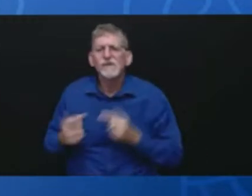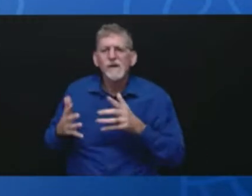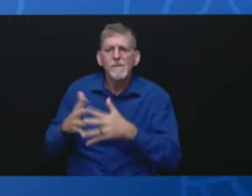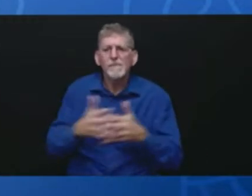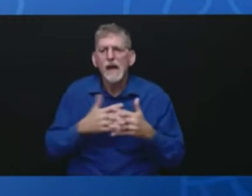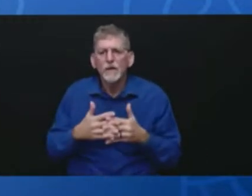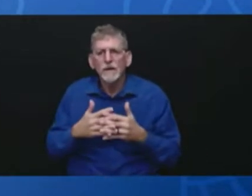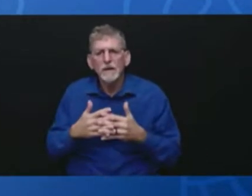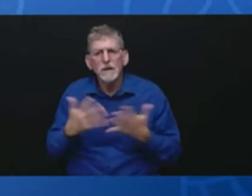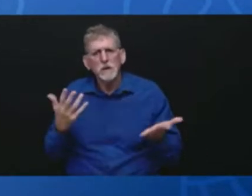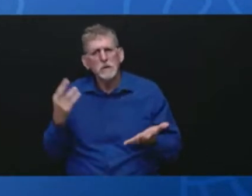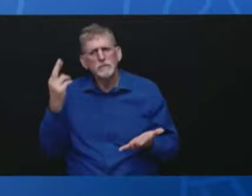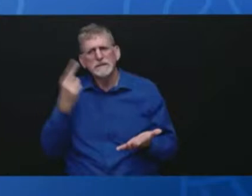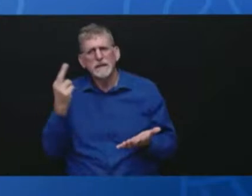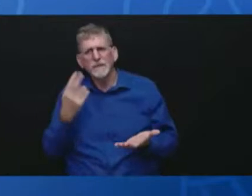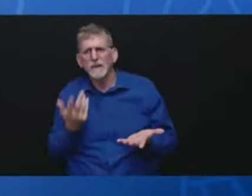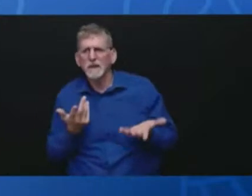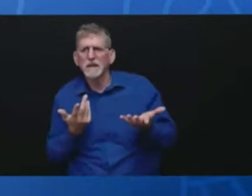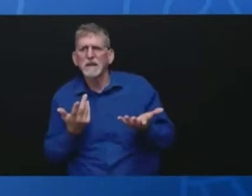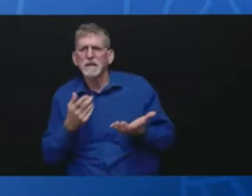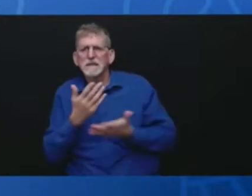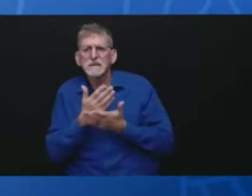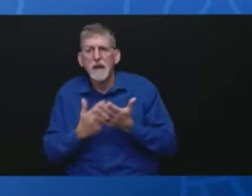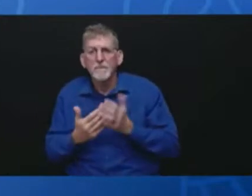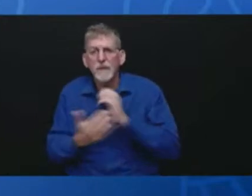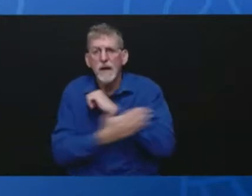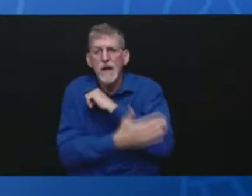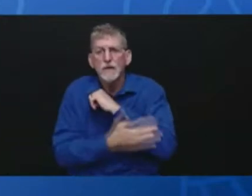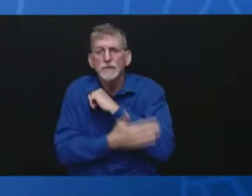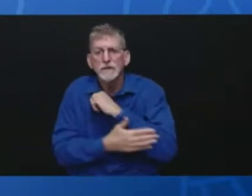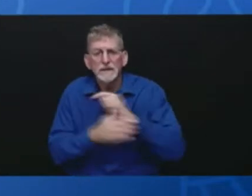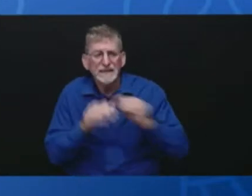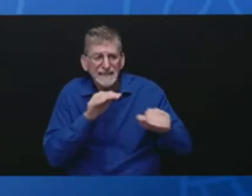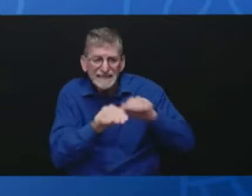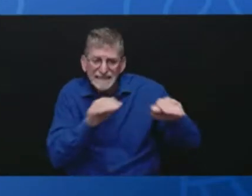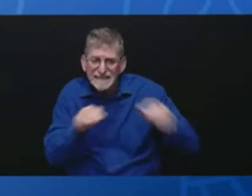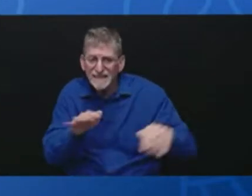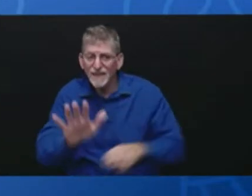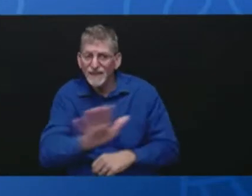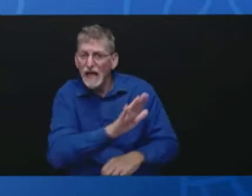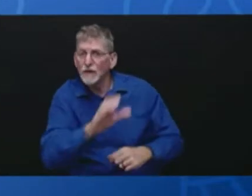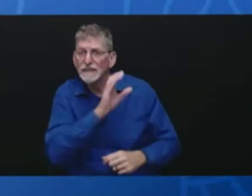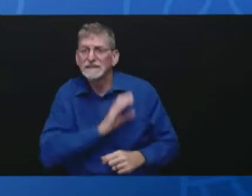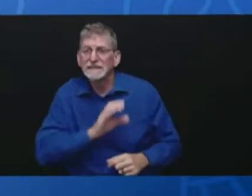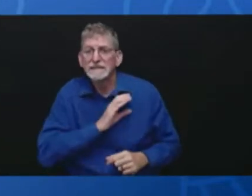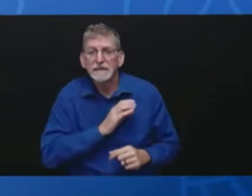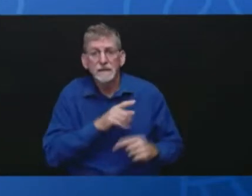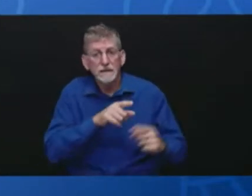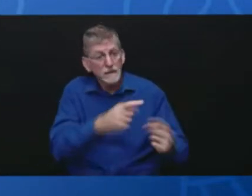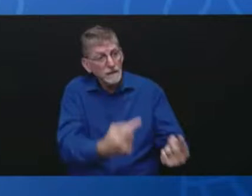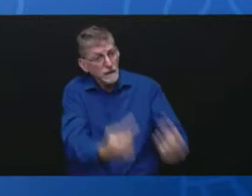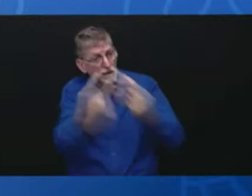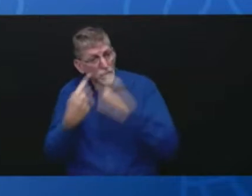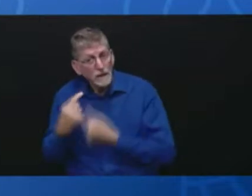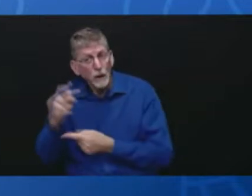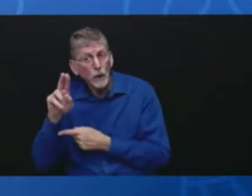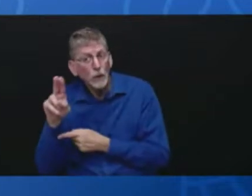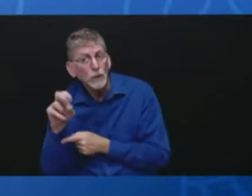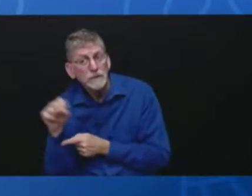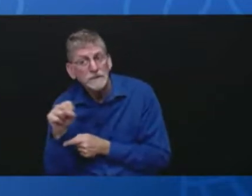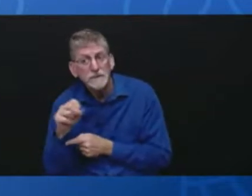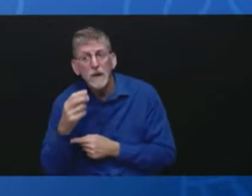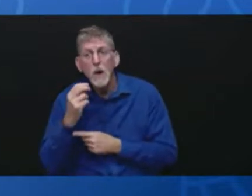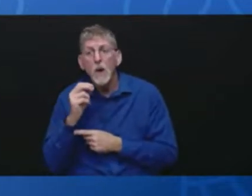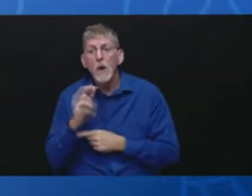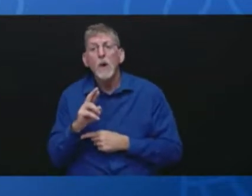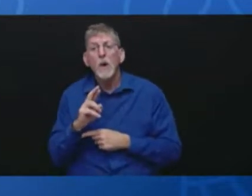certainly some countries which are reminding their citizens that if you're going to be going to the United States, or really the argument could be to